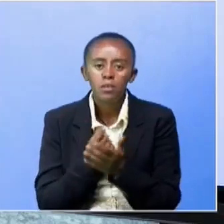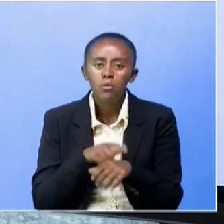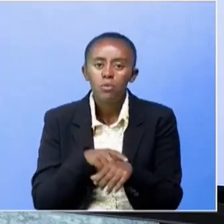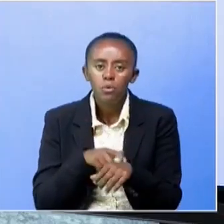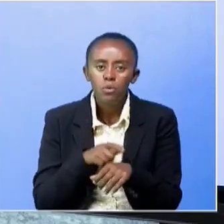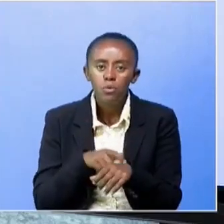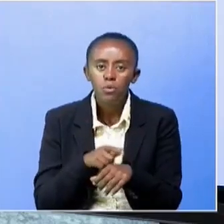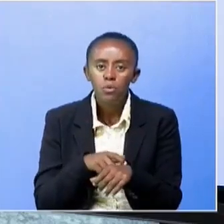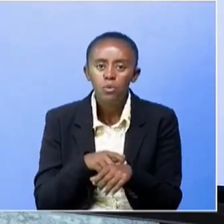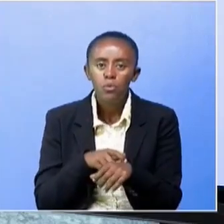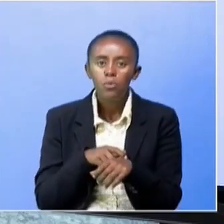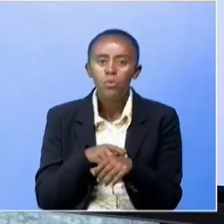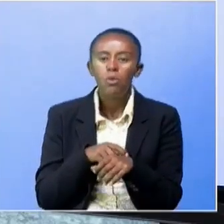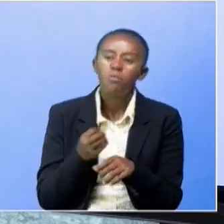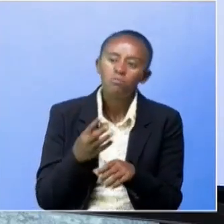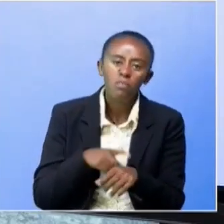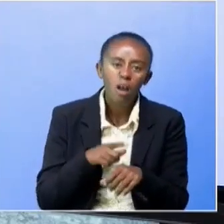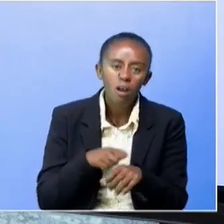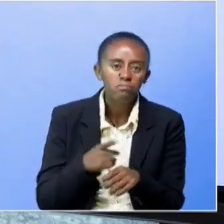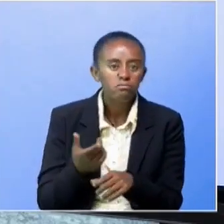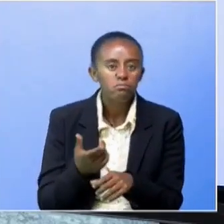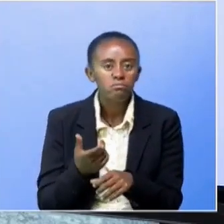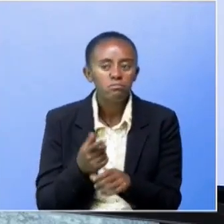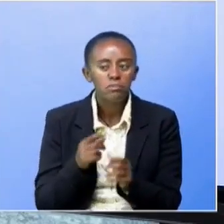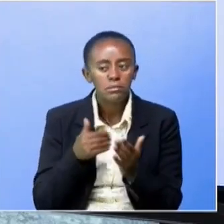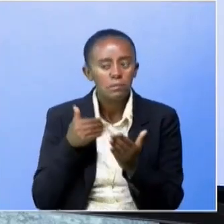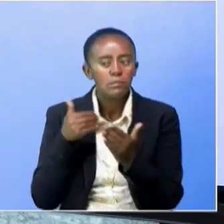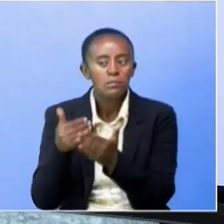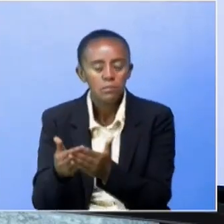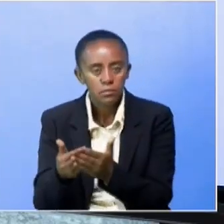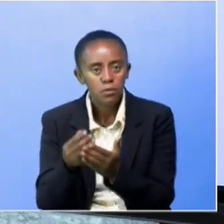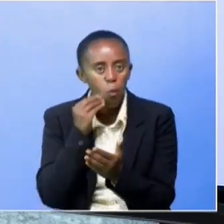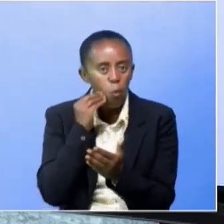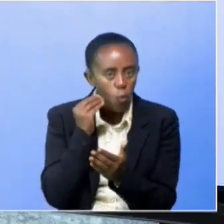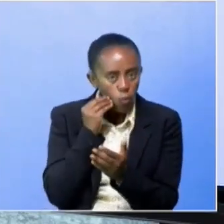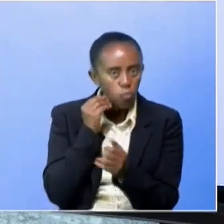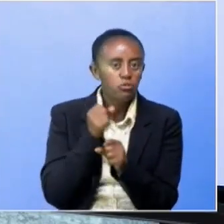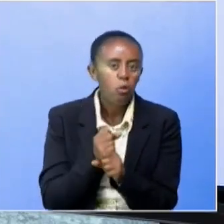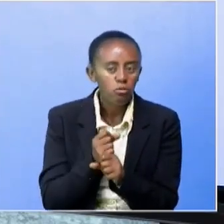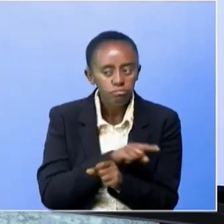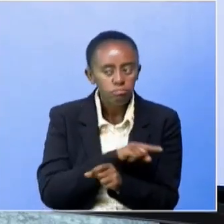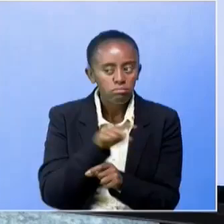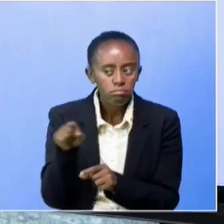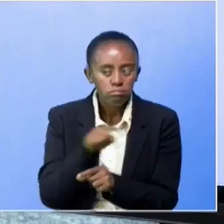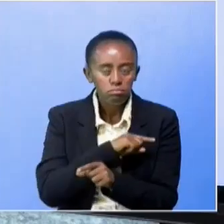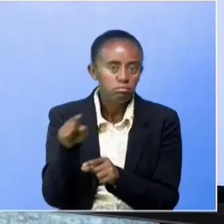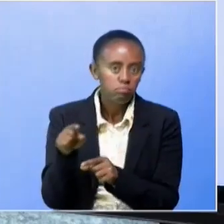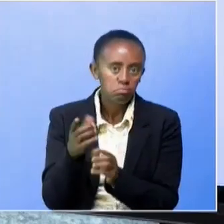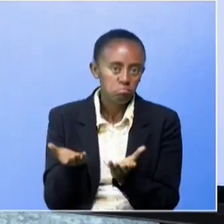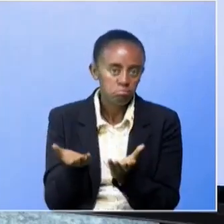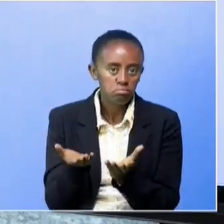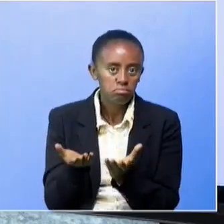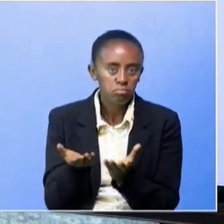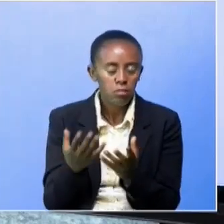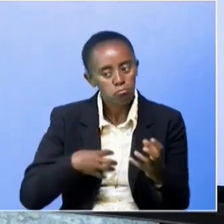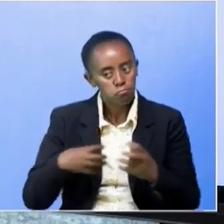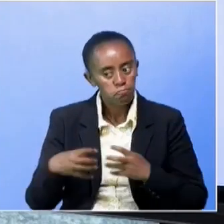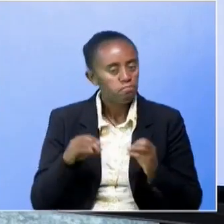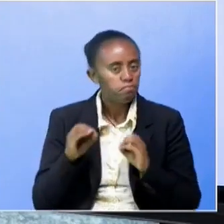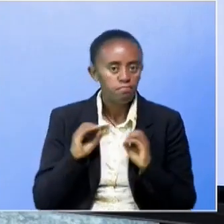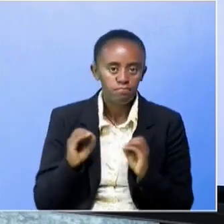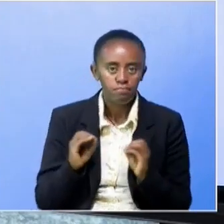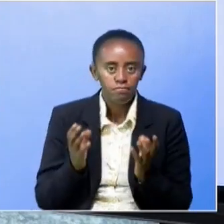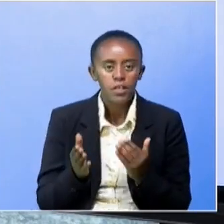It has taken you so much to get from your home to your job. And not only complaining, but it would